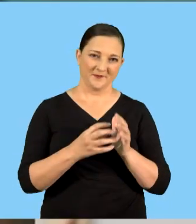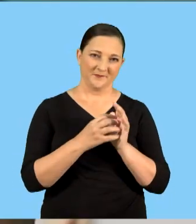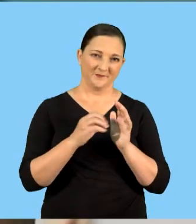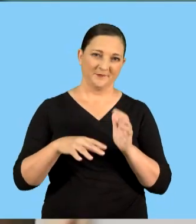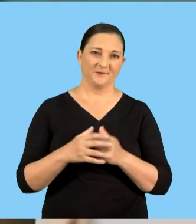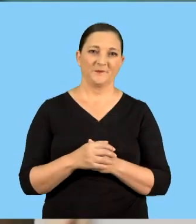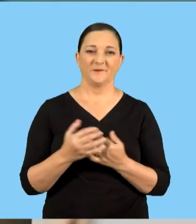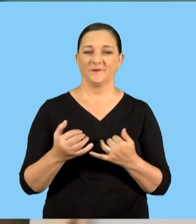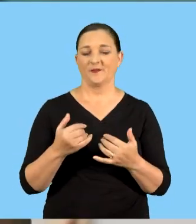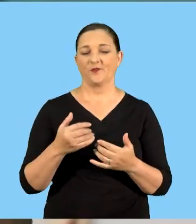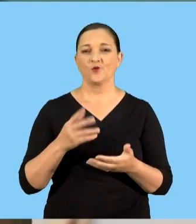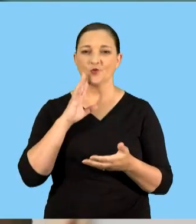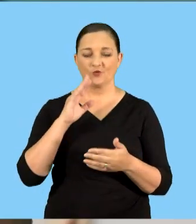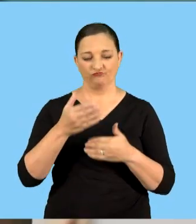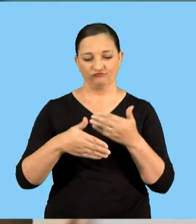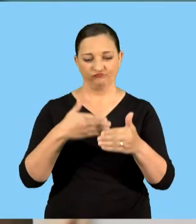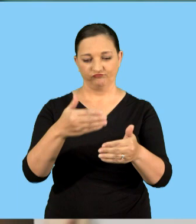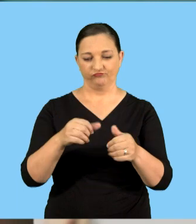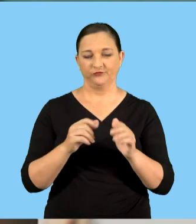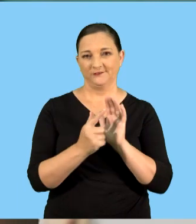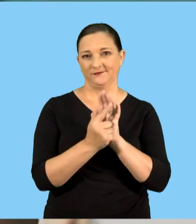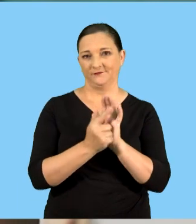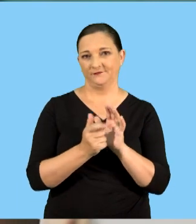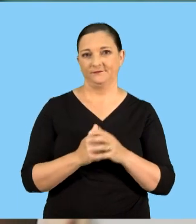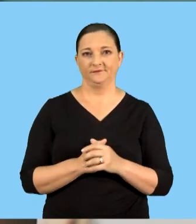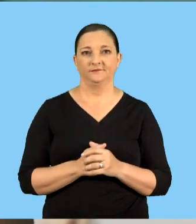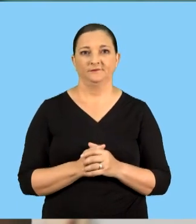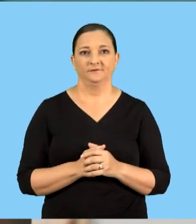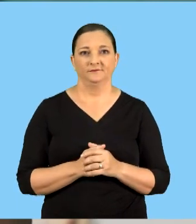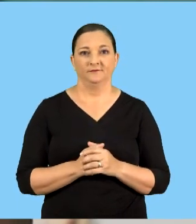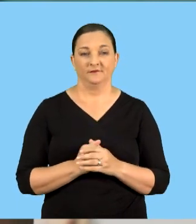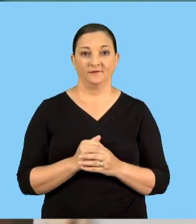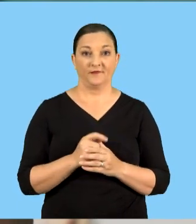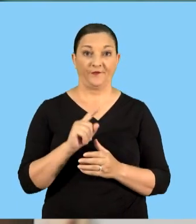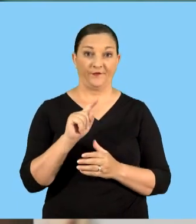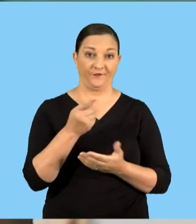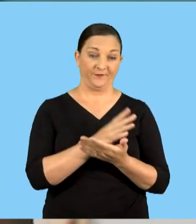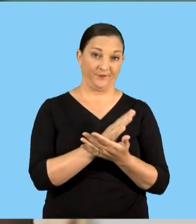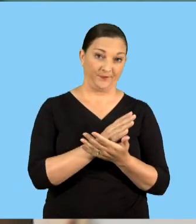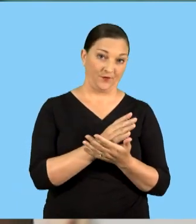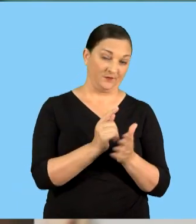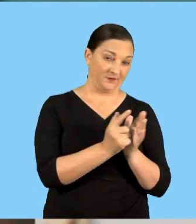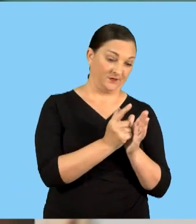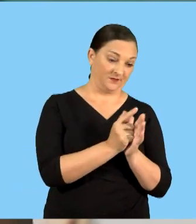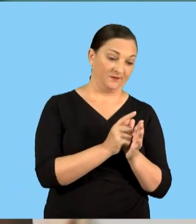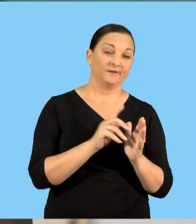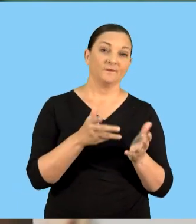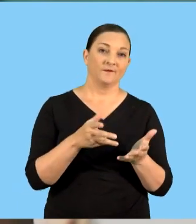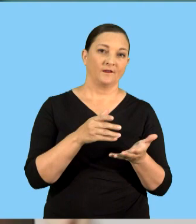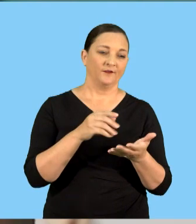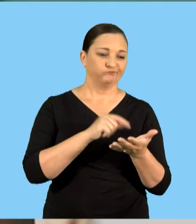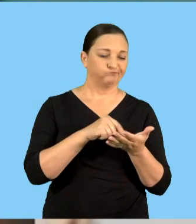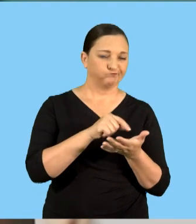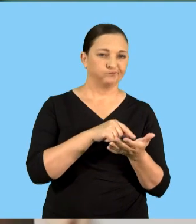Welcome back, learners, and let's continue with our lesson. So we are going to go into the first part of our lesson, and that is